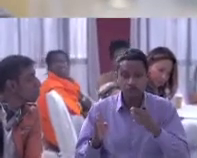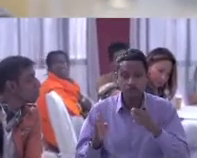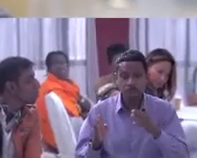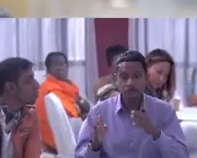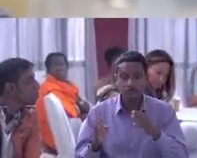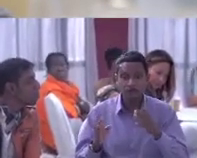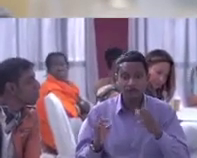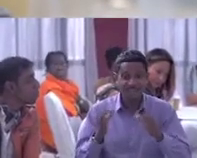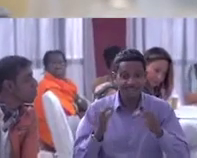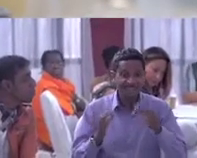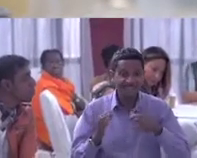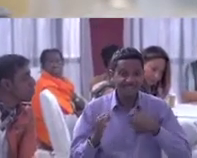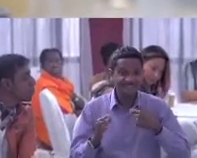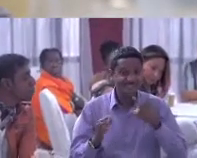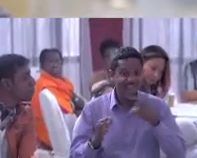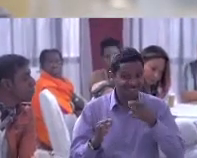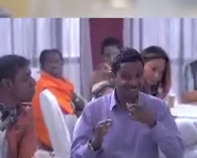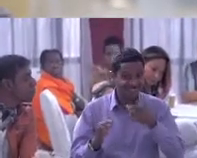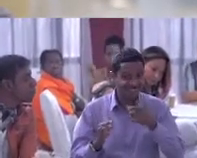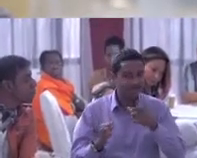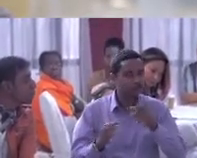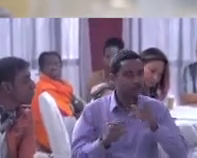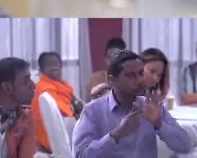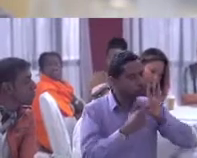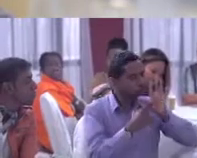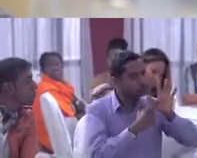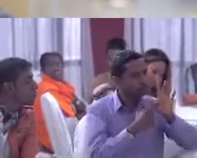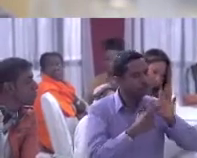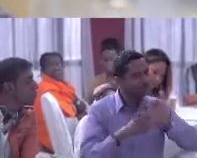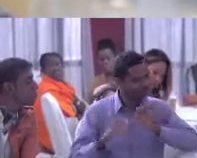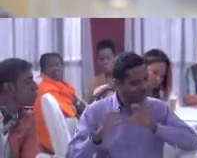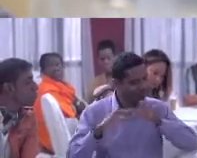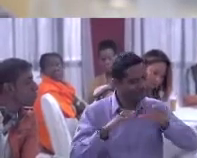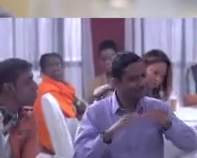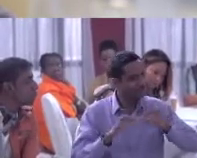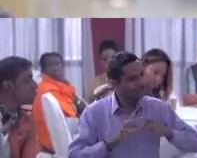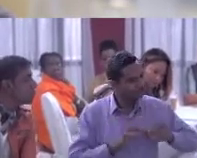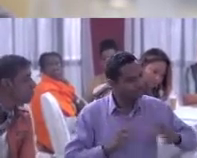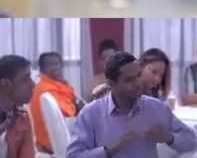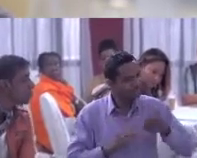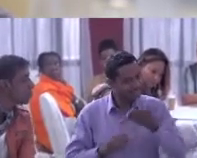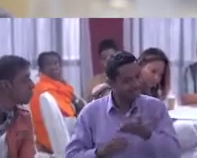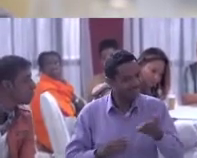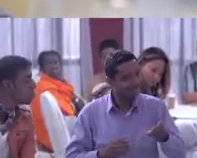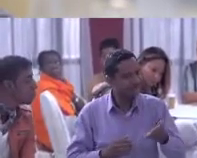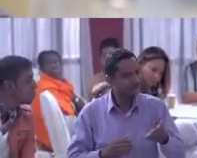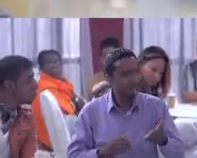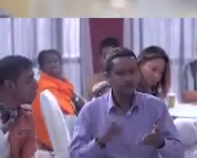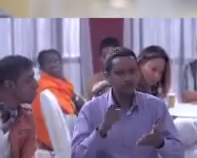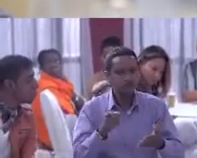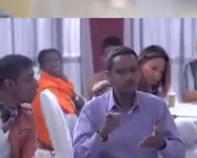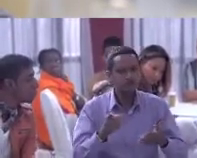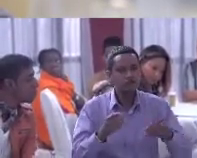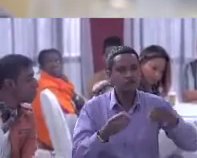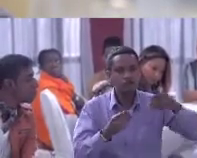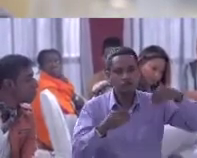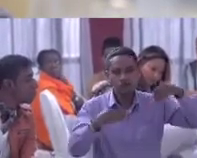to represent the Caribbean brand and who I be inspired by, would be The